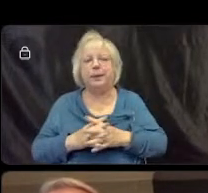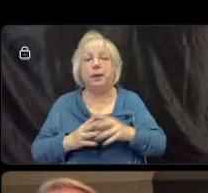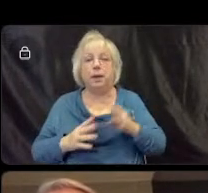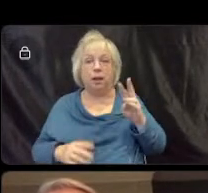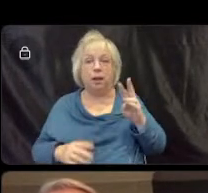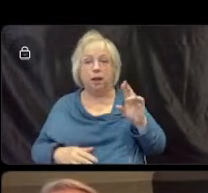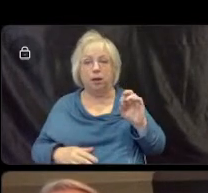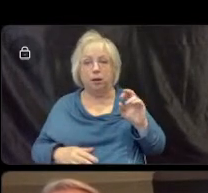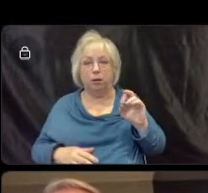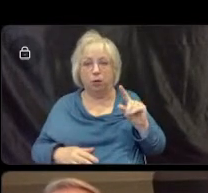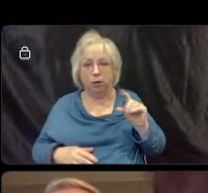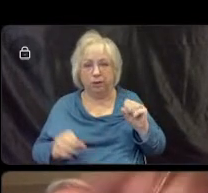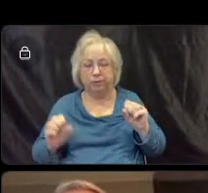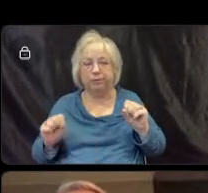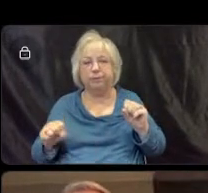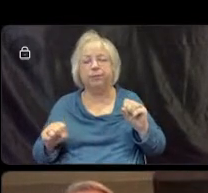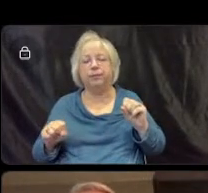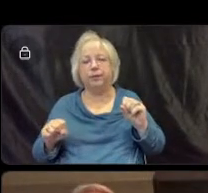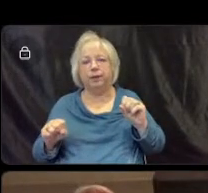Brooks. Yes.